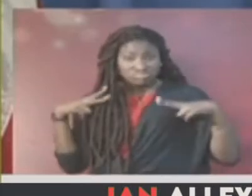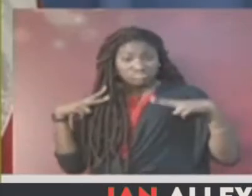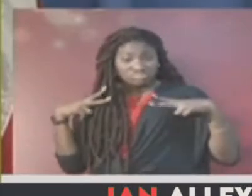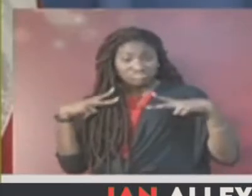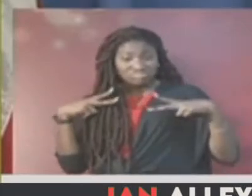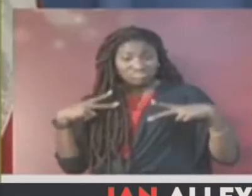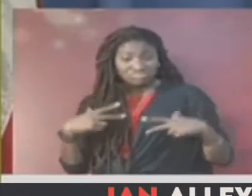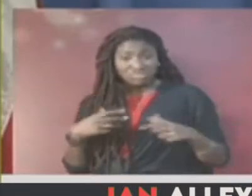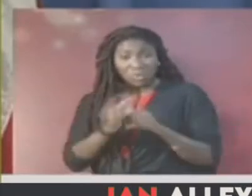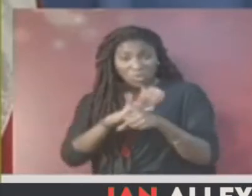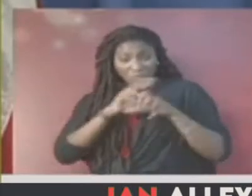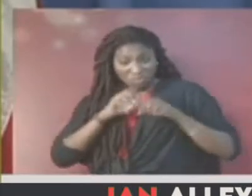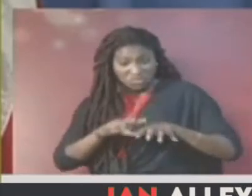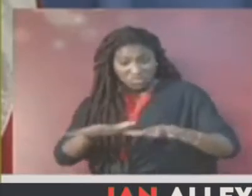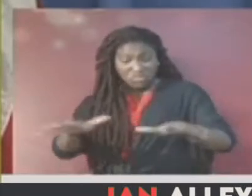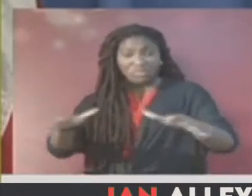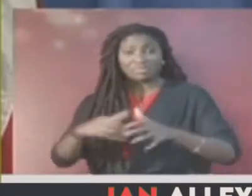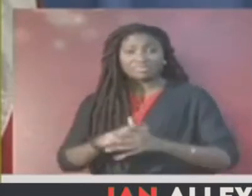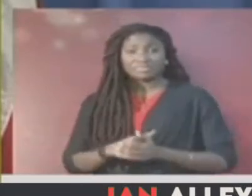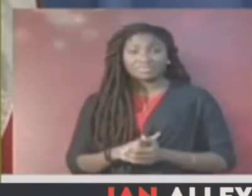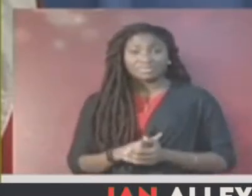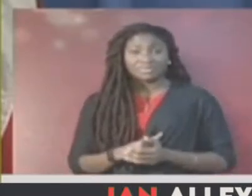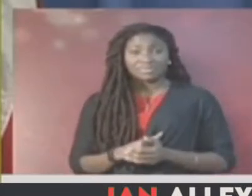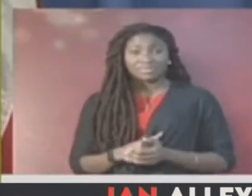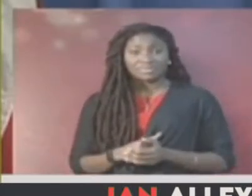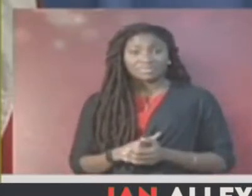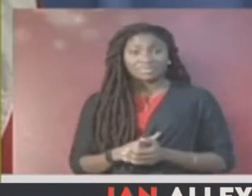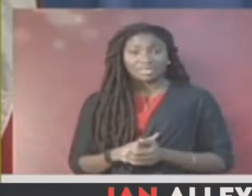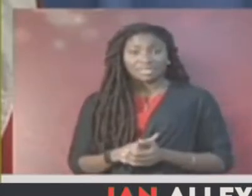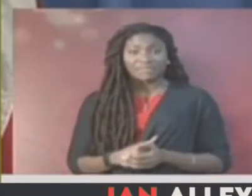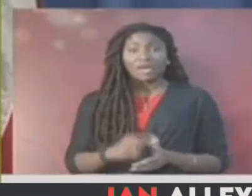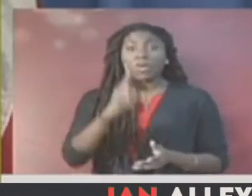there's a country in South America where the government is being accused of genocide